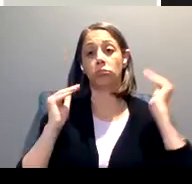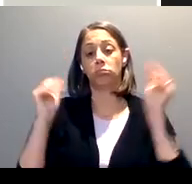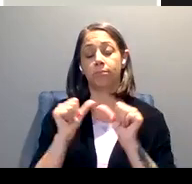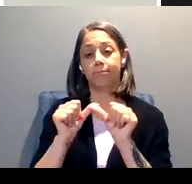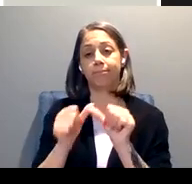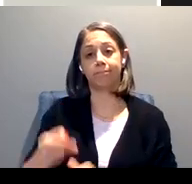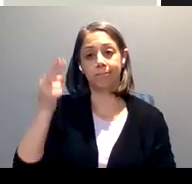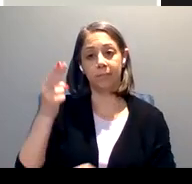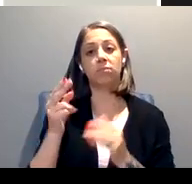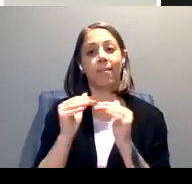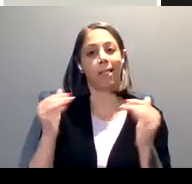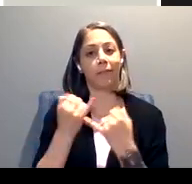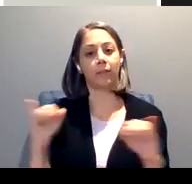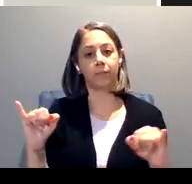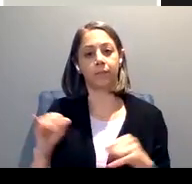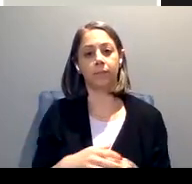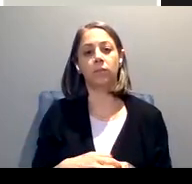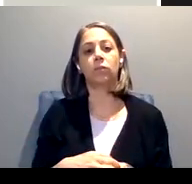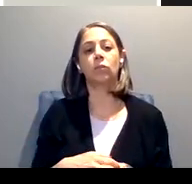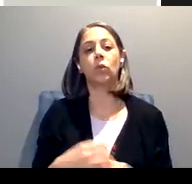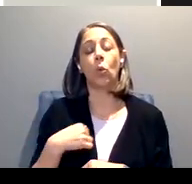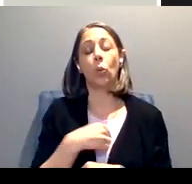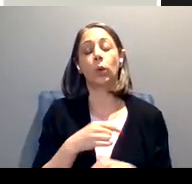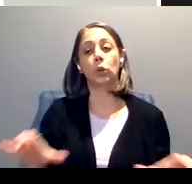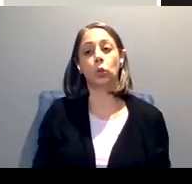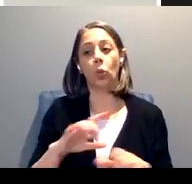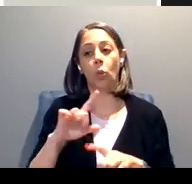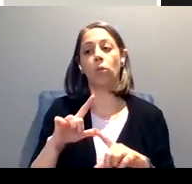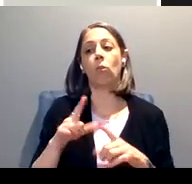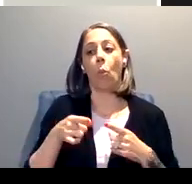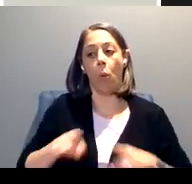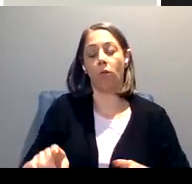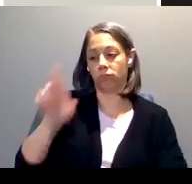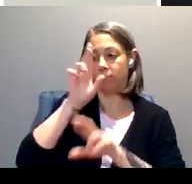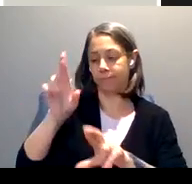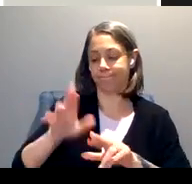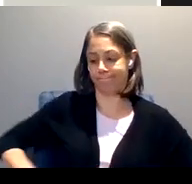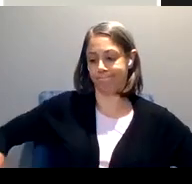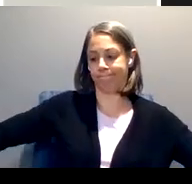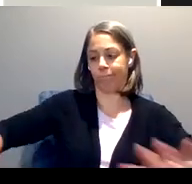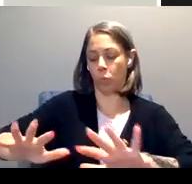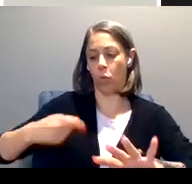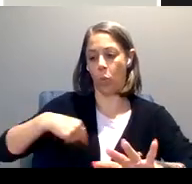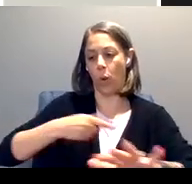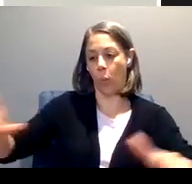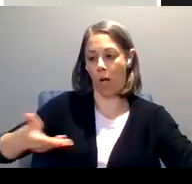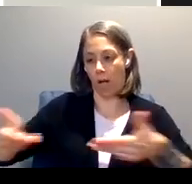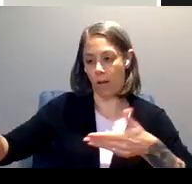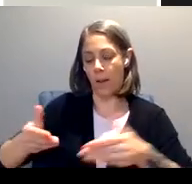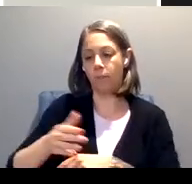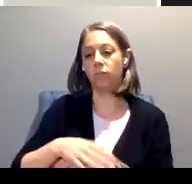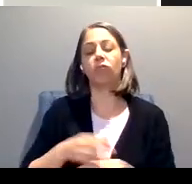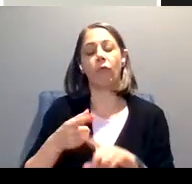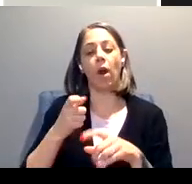highest level of independence, we do this while being respectful of the space we are being welcomed into by